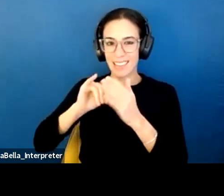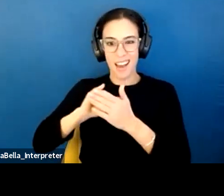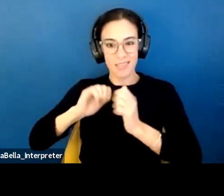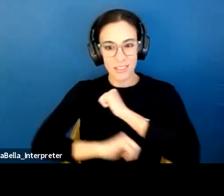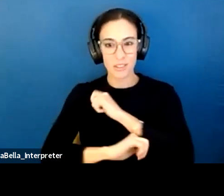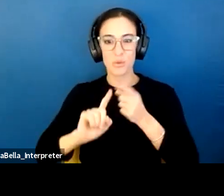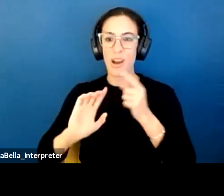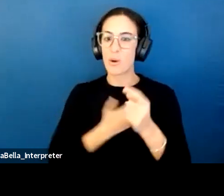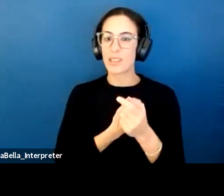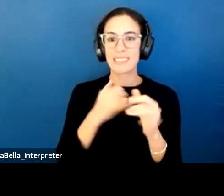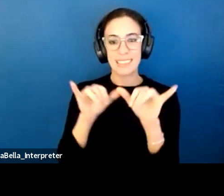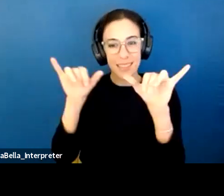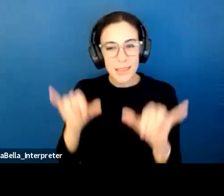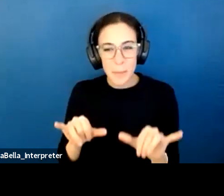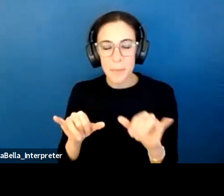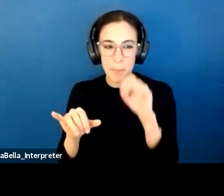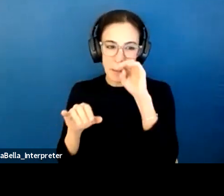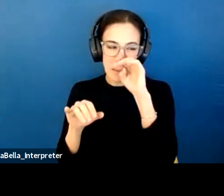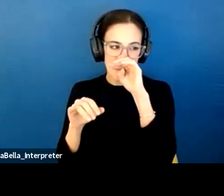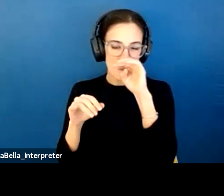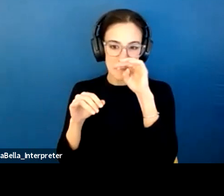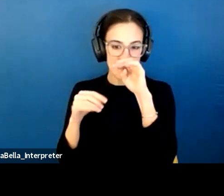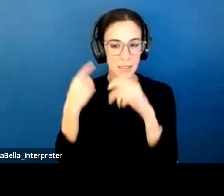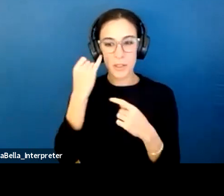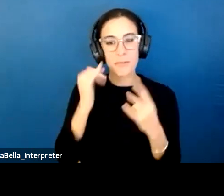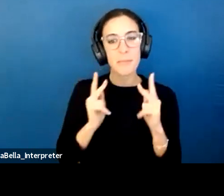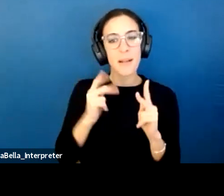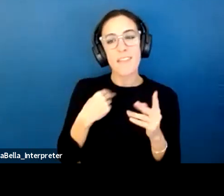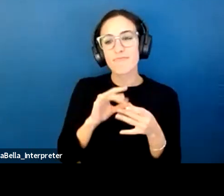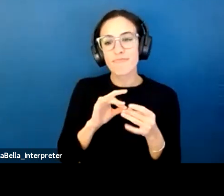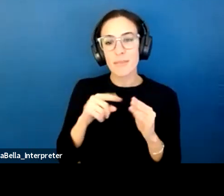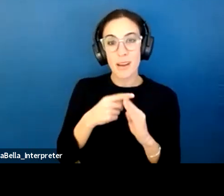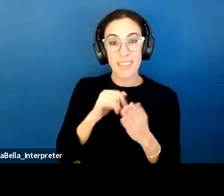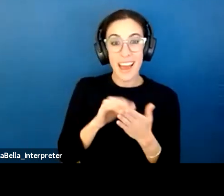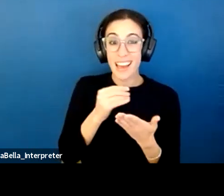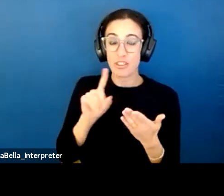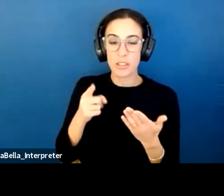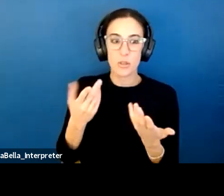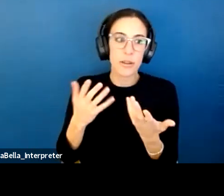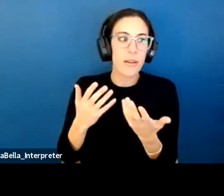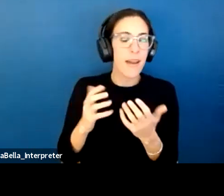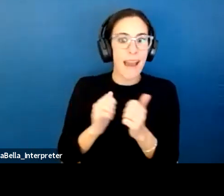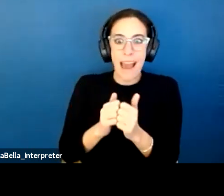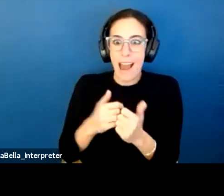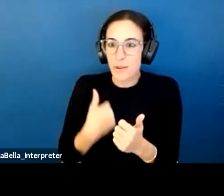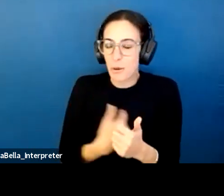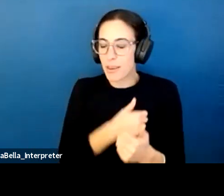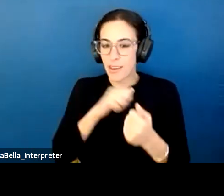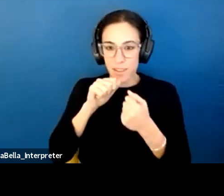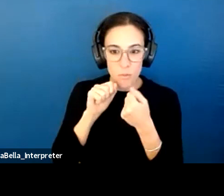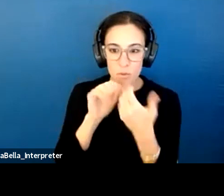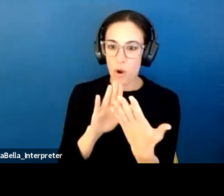things to mention about that. And again, just sort of these underpinnings of how we even approach these kinds of complicated